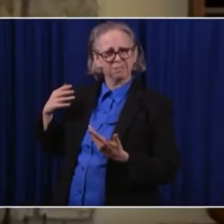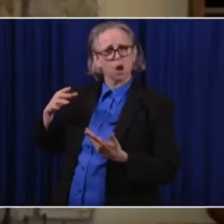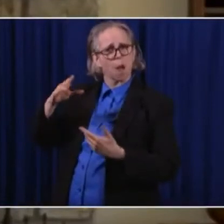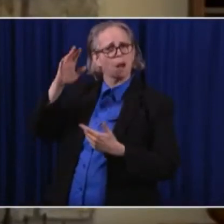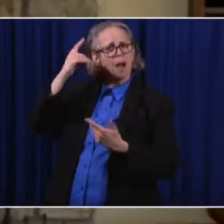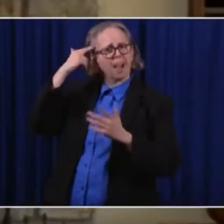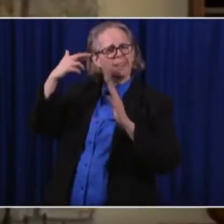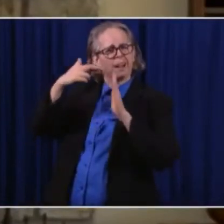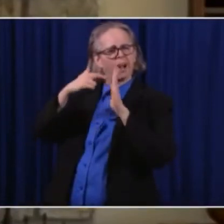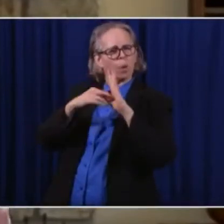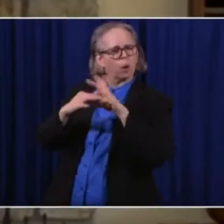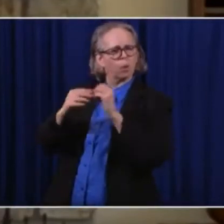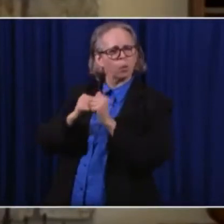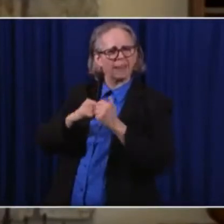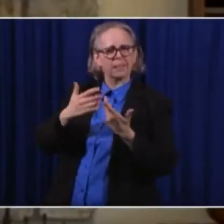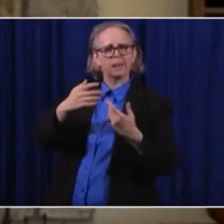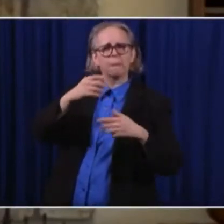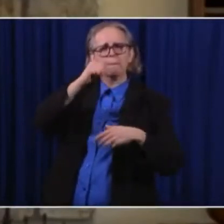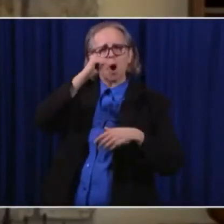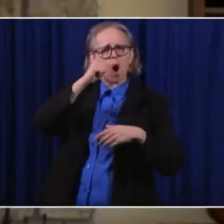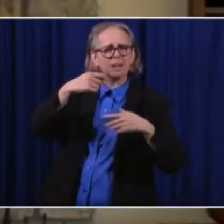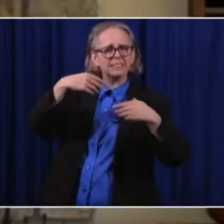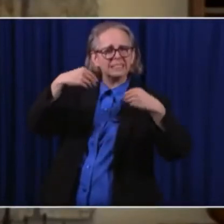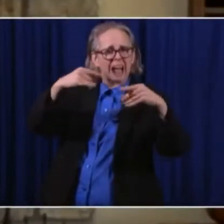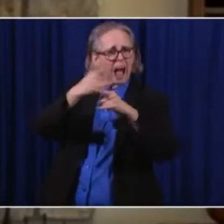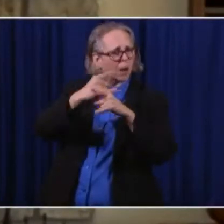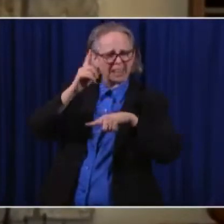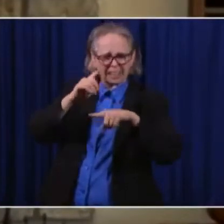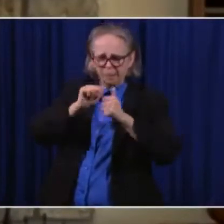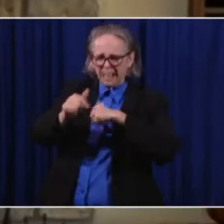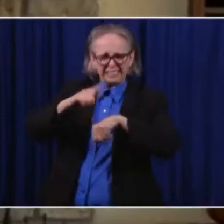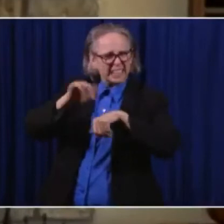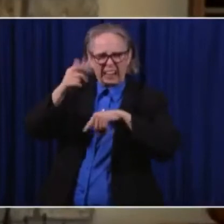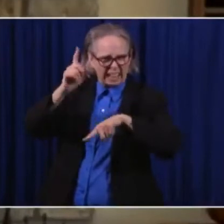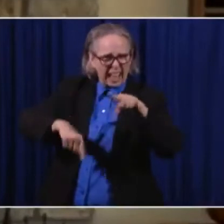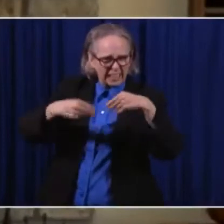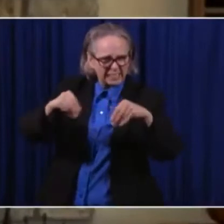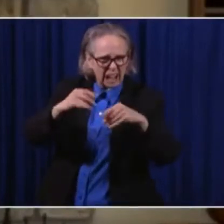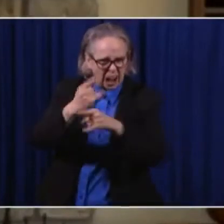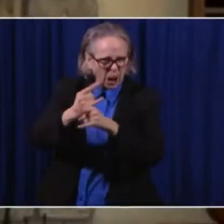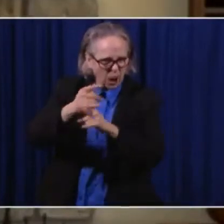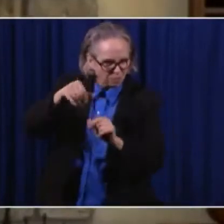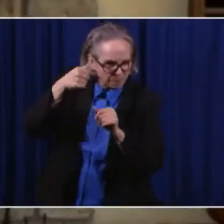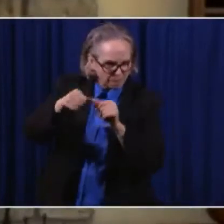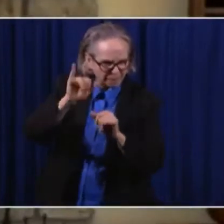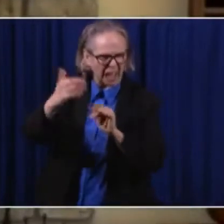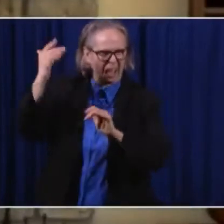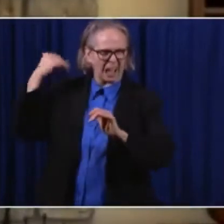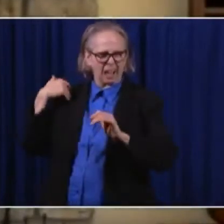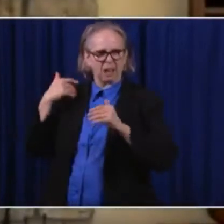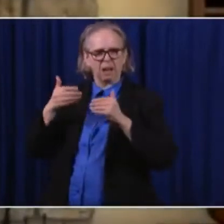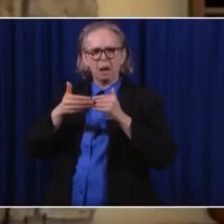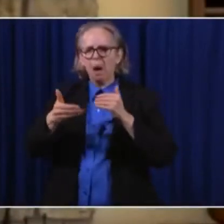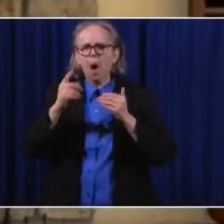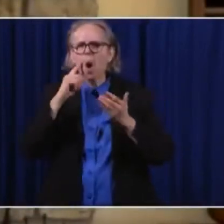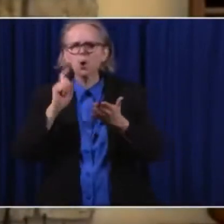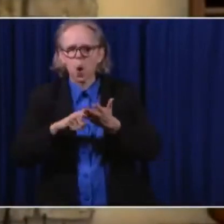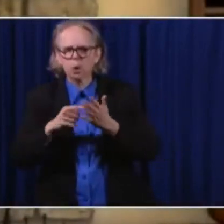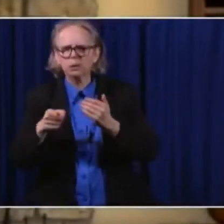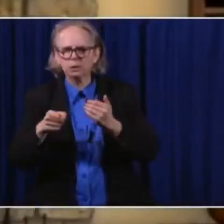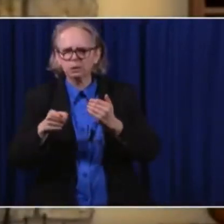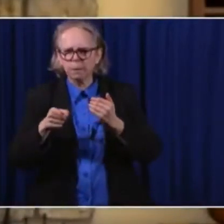Okay. Then the, you know, people say, well, they're congregating here, they're congregating there, they're doing this. Okay.